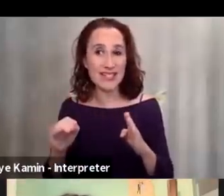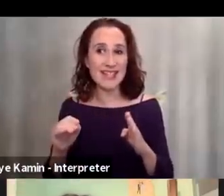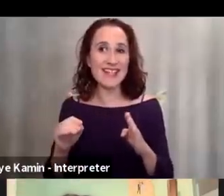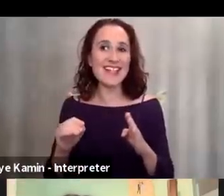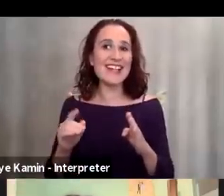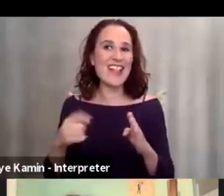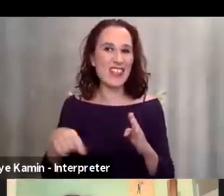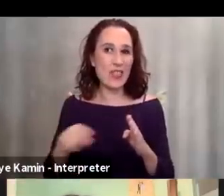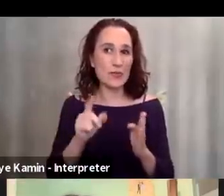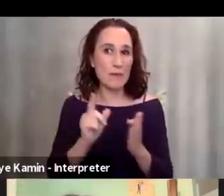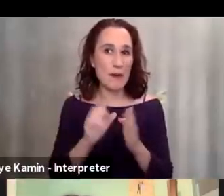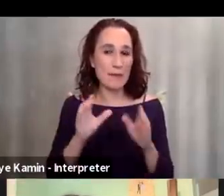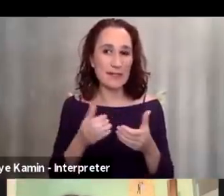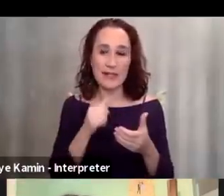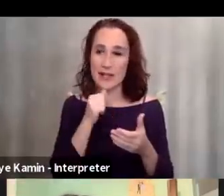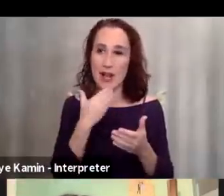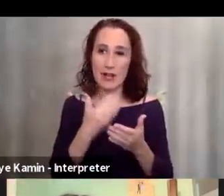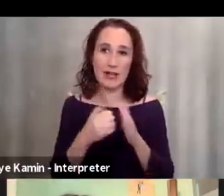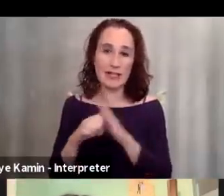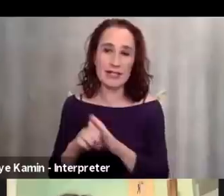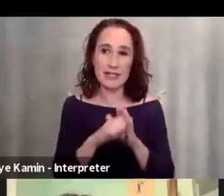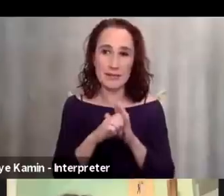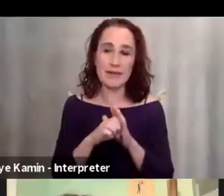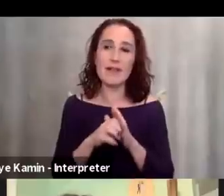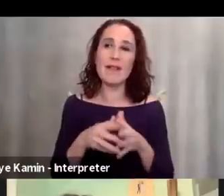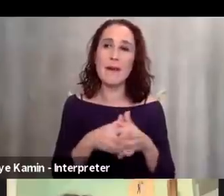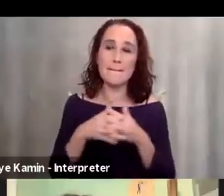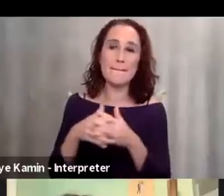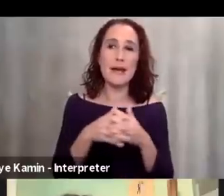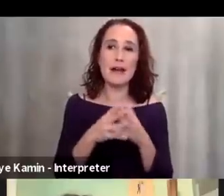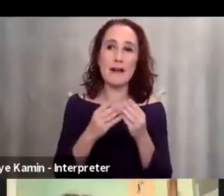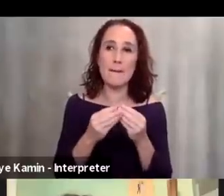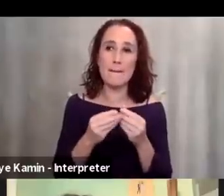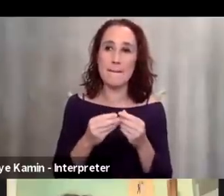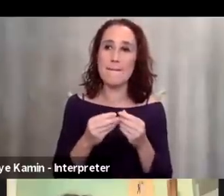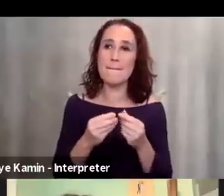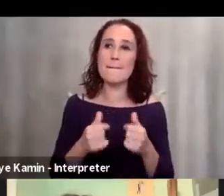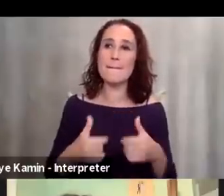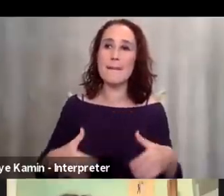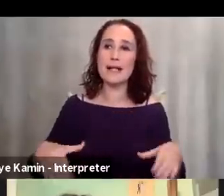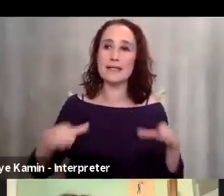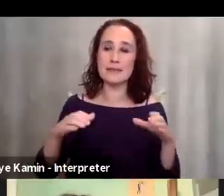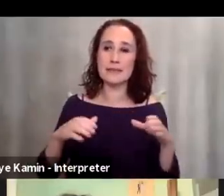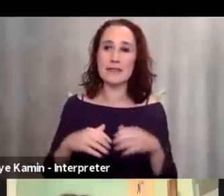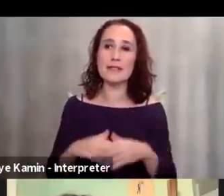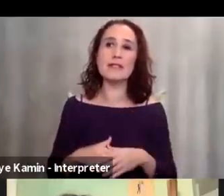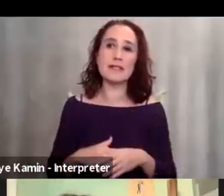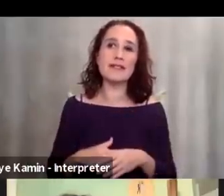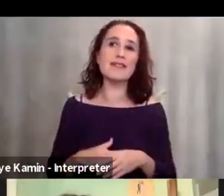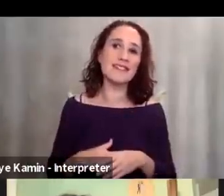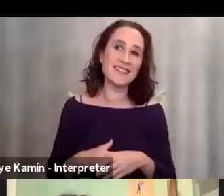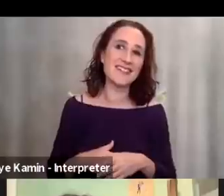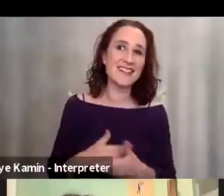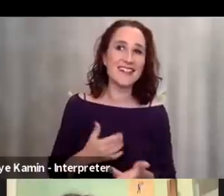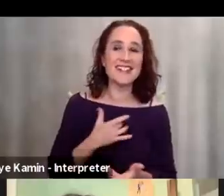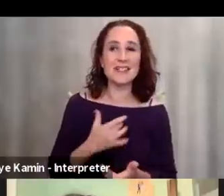a good example of the American melting pot. And, like, it's predominantly one type of